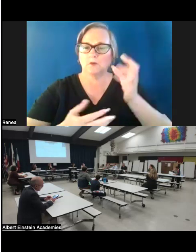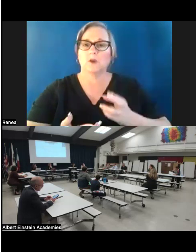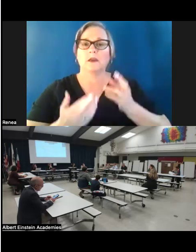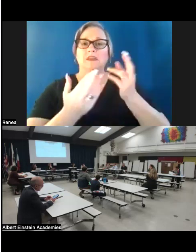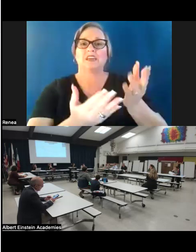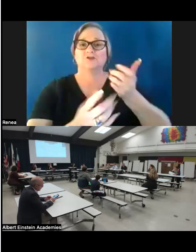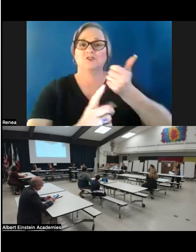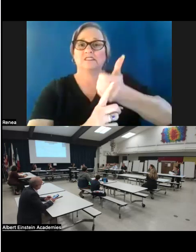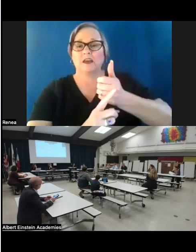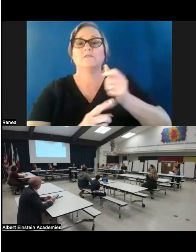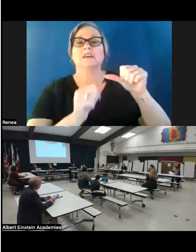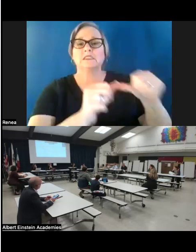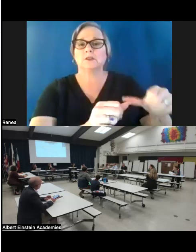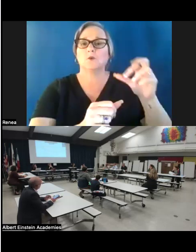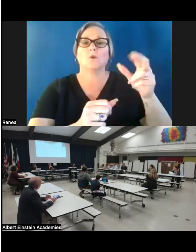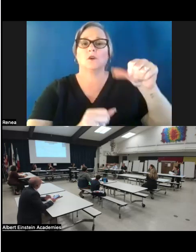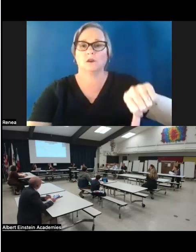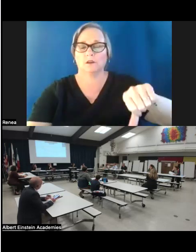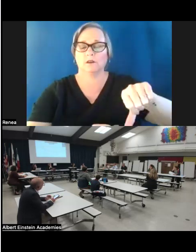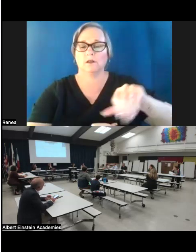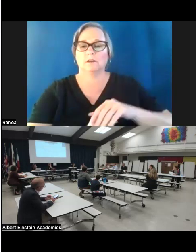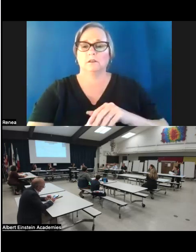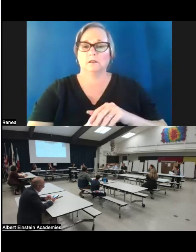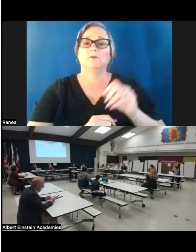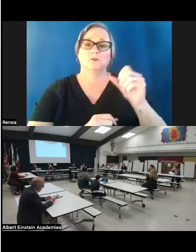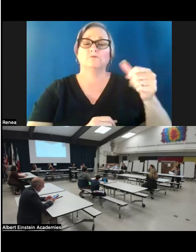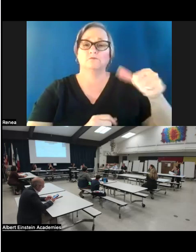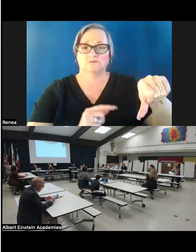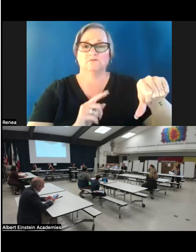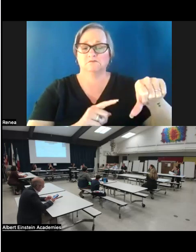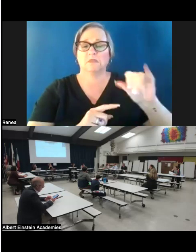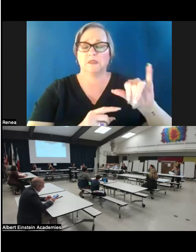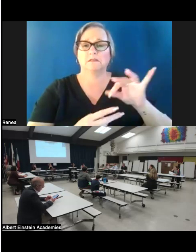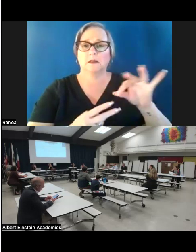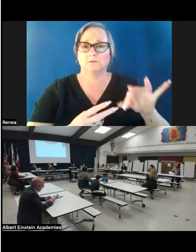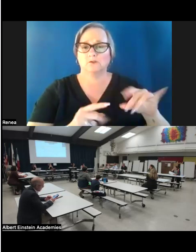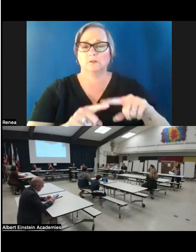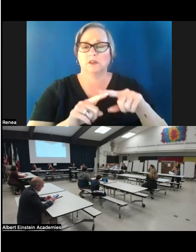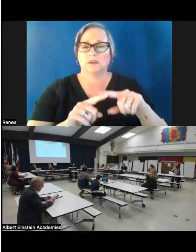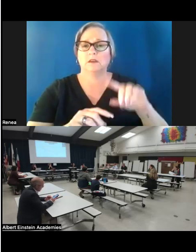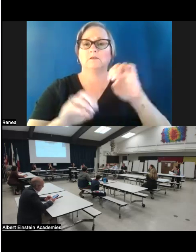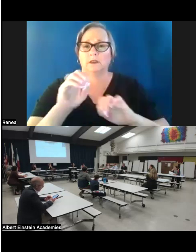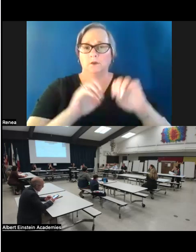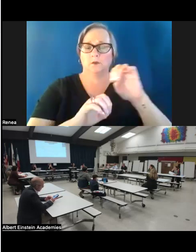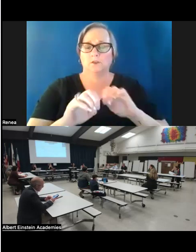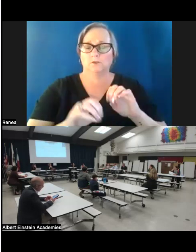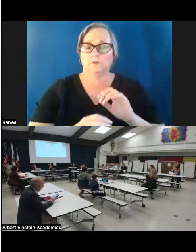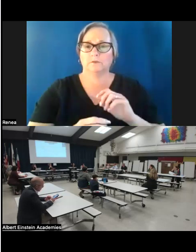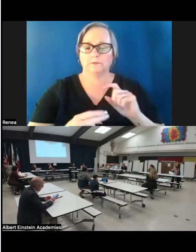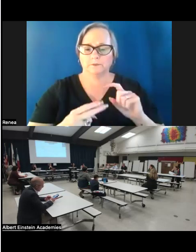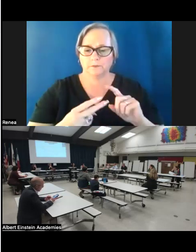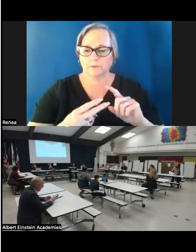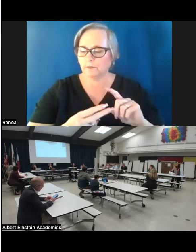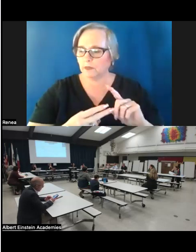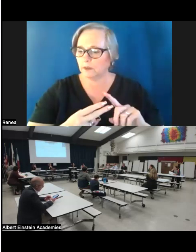that not continuing would be an option, depending on the evaluation. I think that's important. I don't know